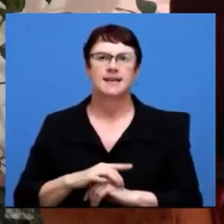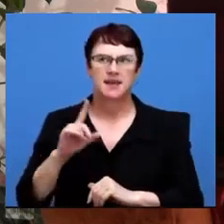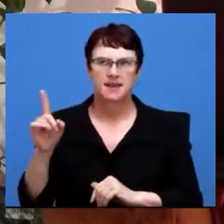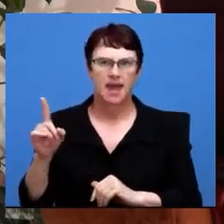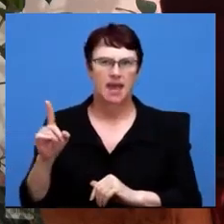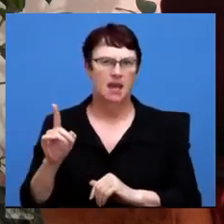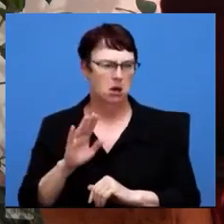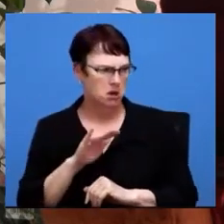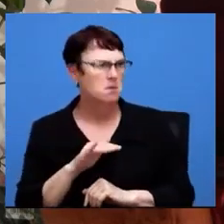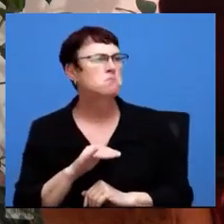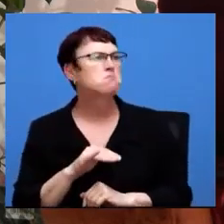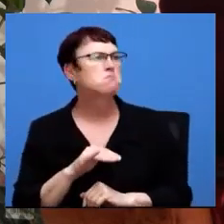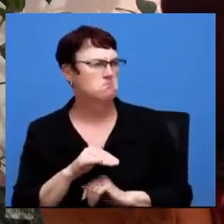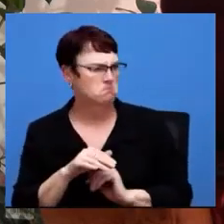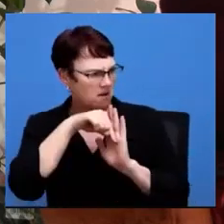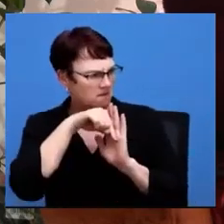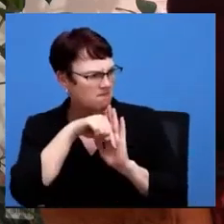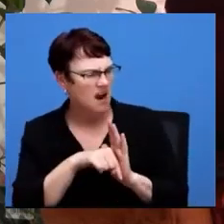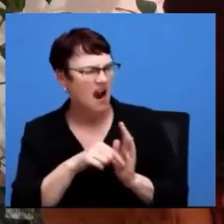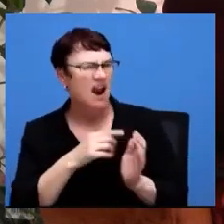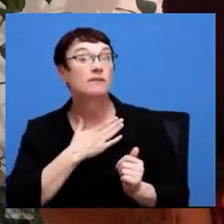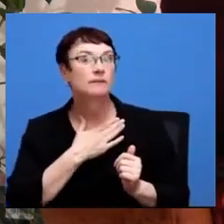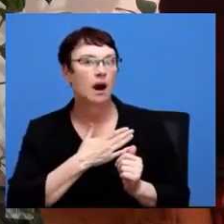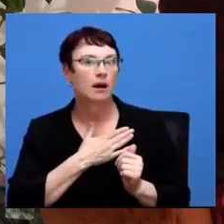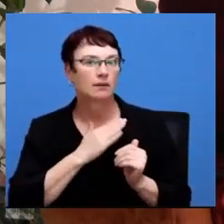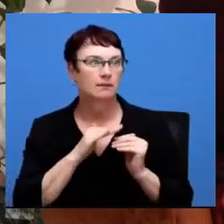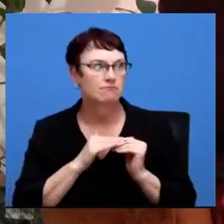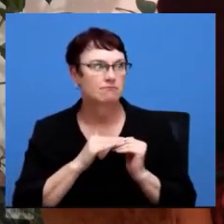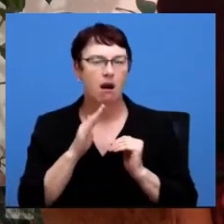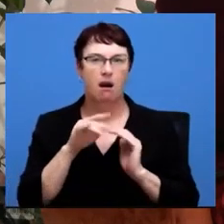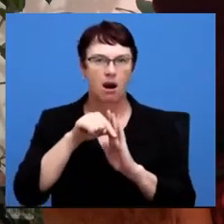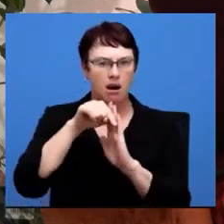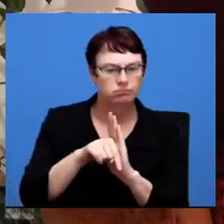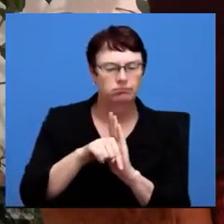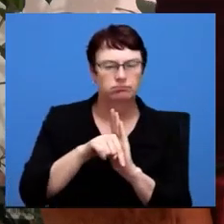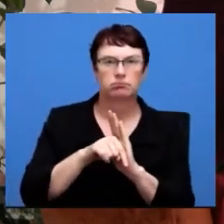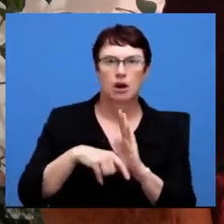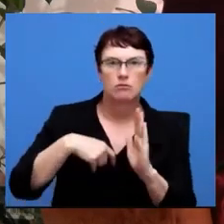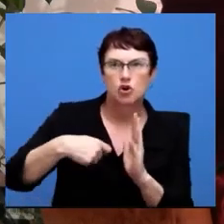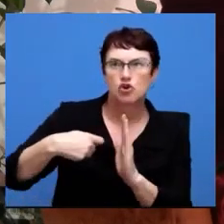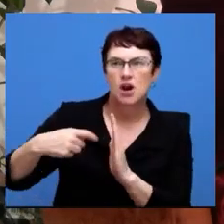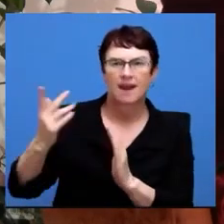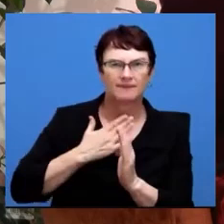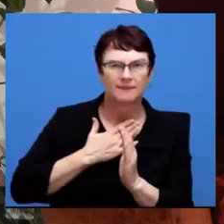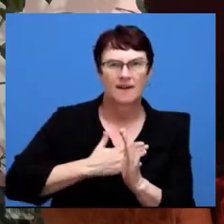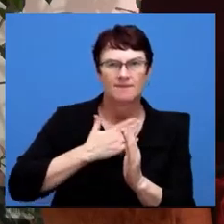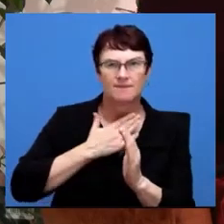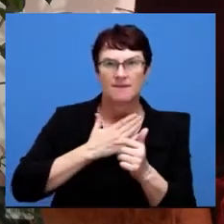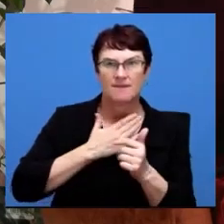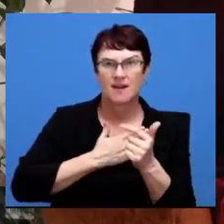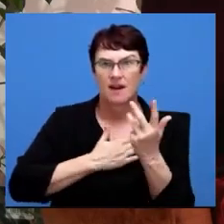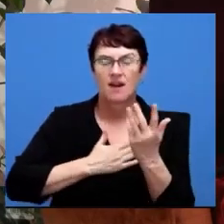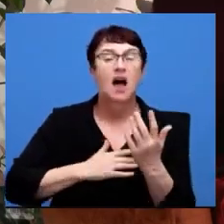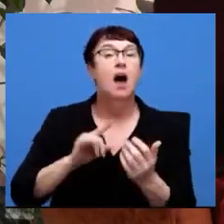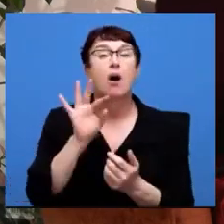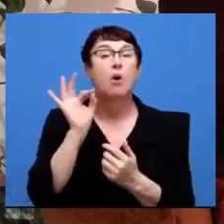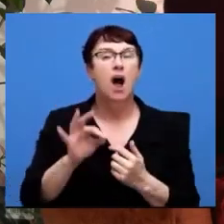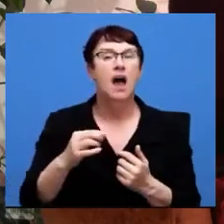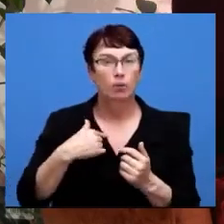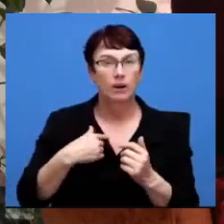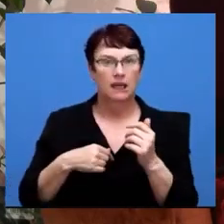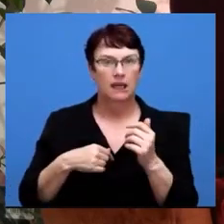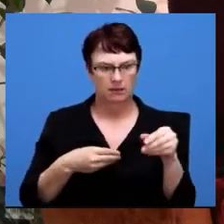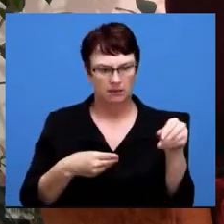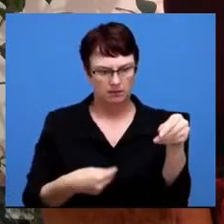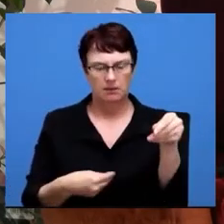develop projects that would actually tackle all the things that we are saying, you know, with the Atlas. So after that,